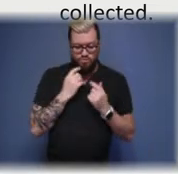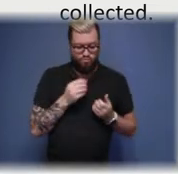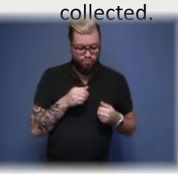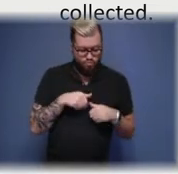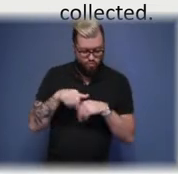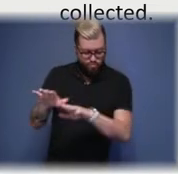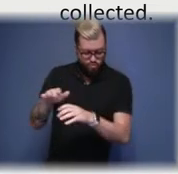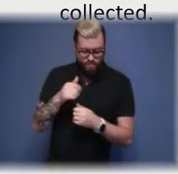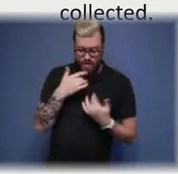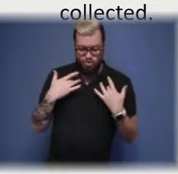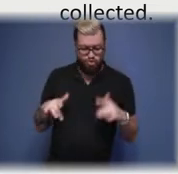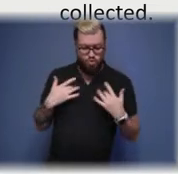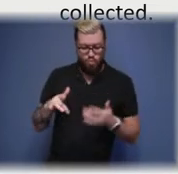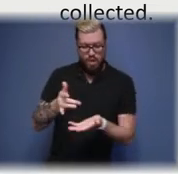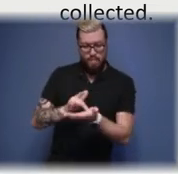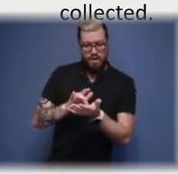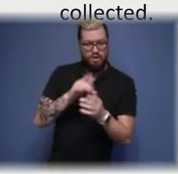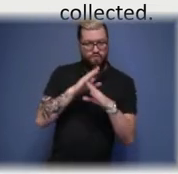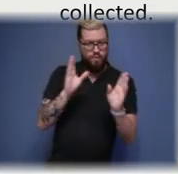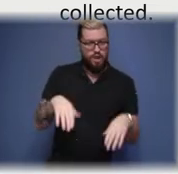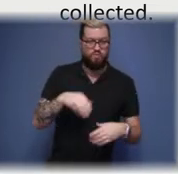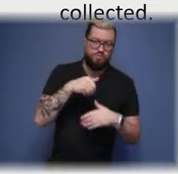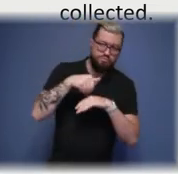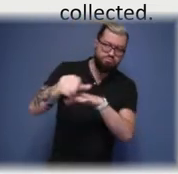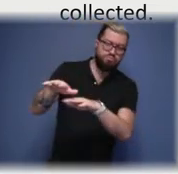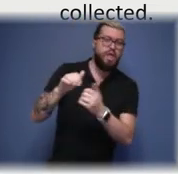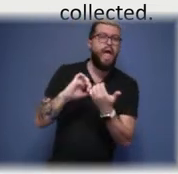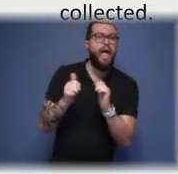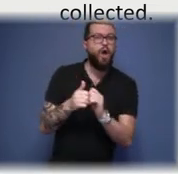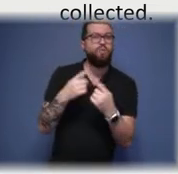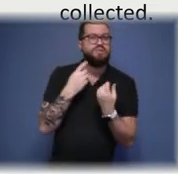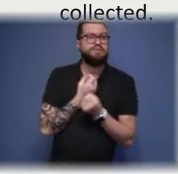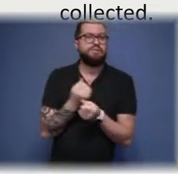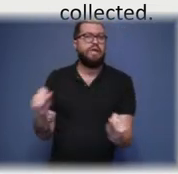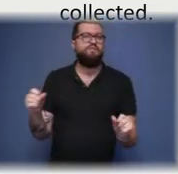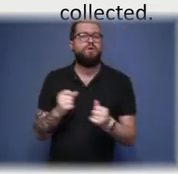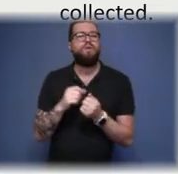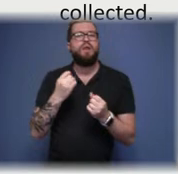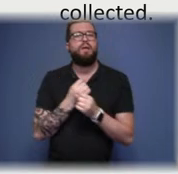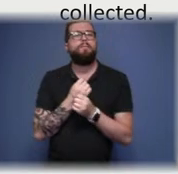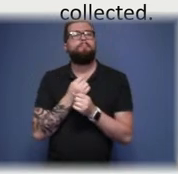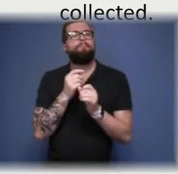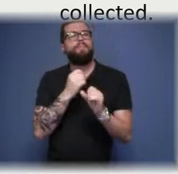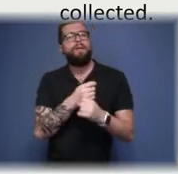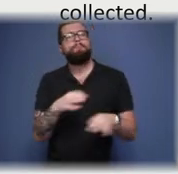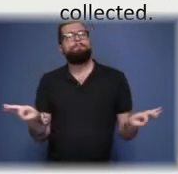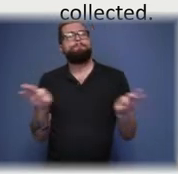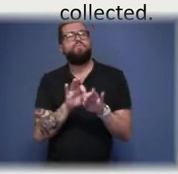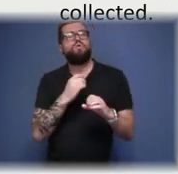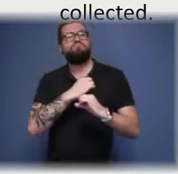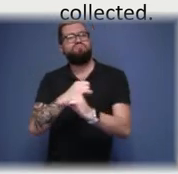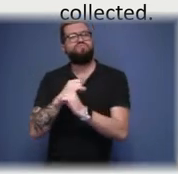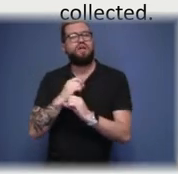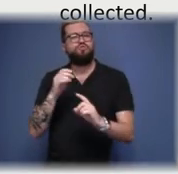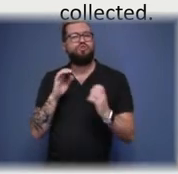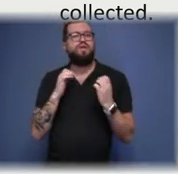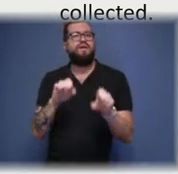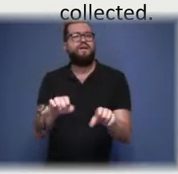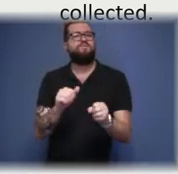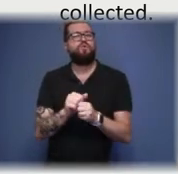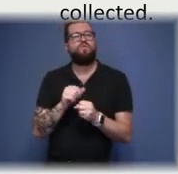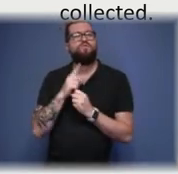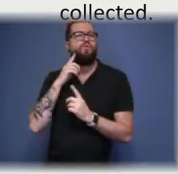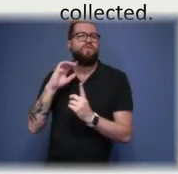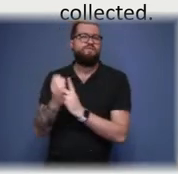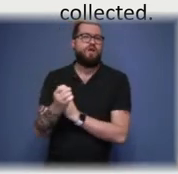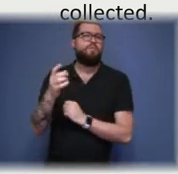unwanted medications, from their homes. And we believe it's an important prevention effort, an environmental effort for the community. So we thank